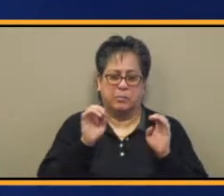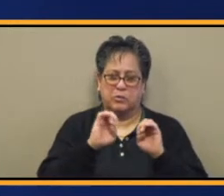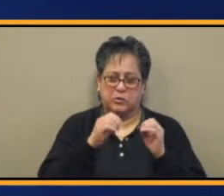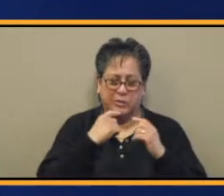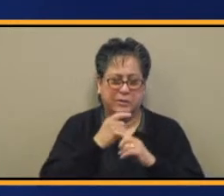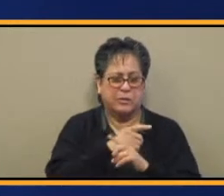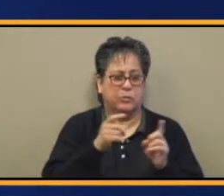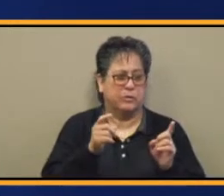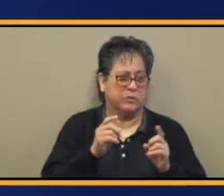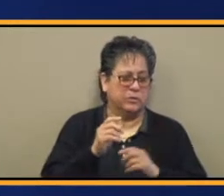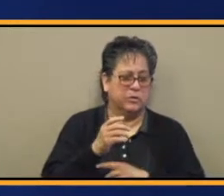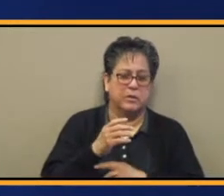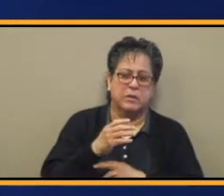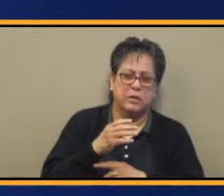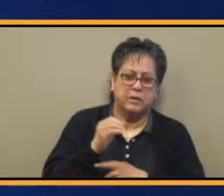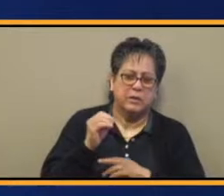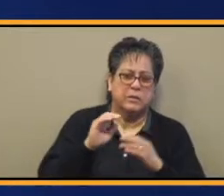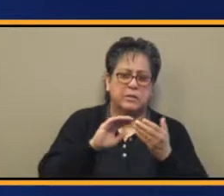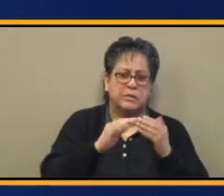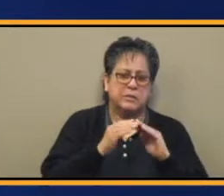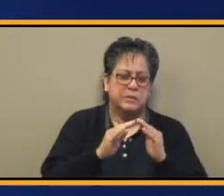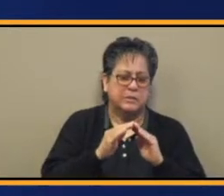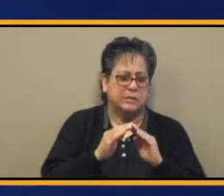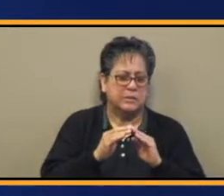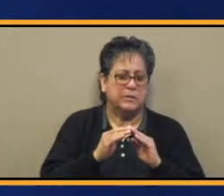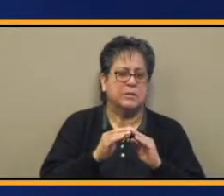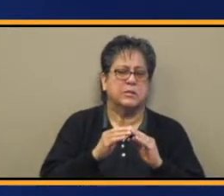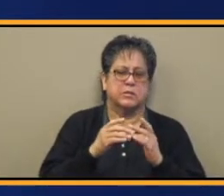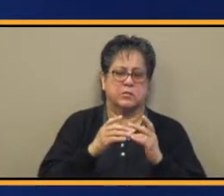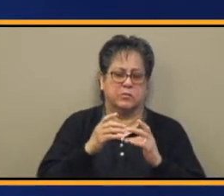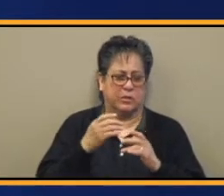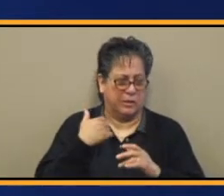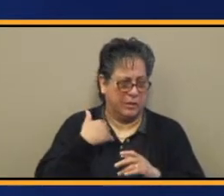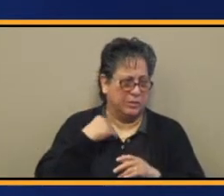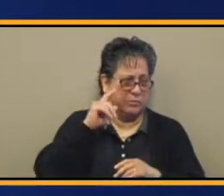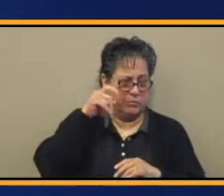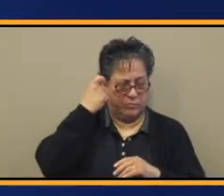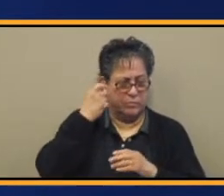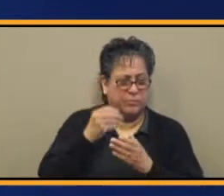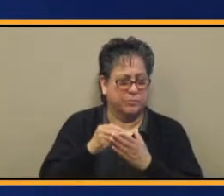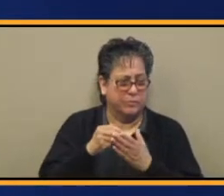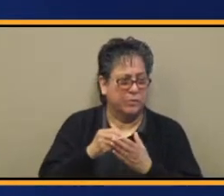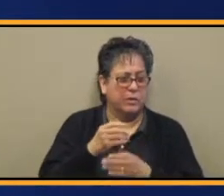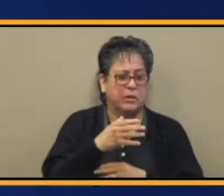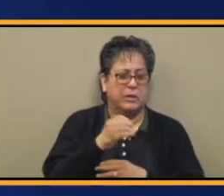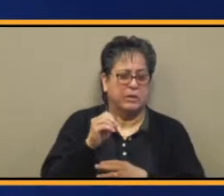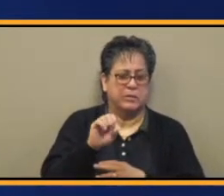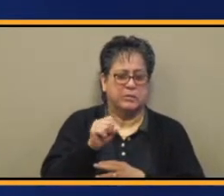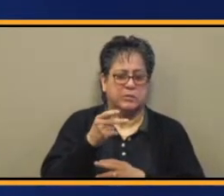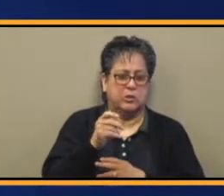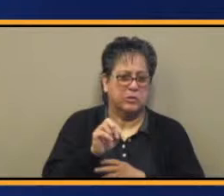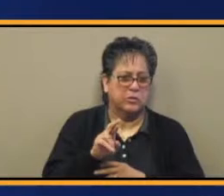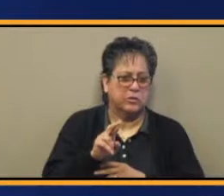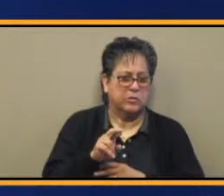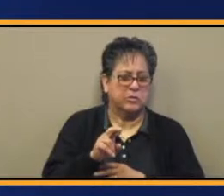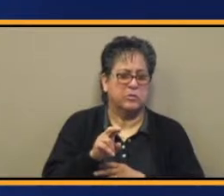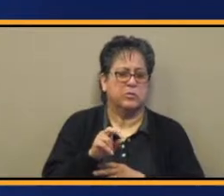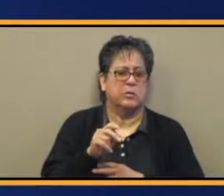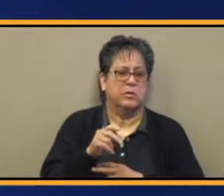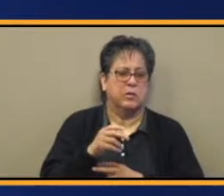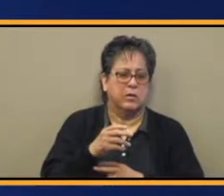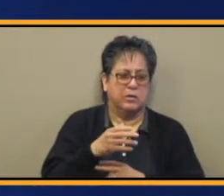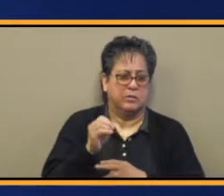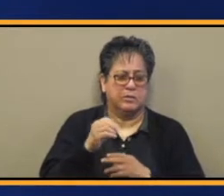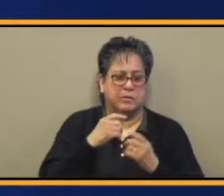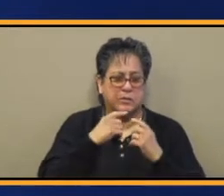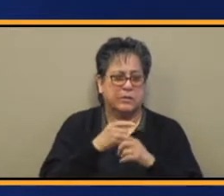I also want to emphasize that the city has been able to get federal reimbursements and provide transportation and shelter since before this